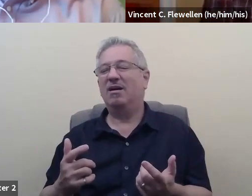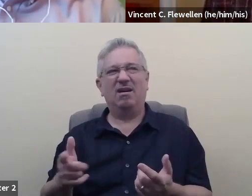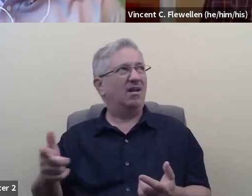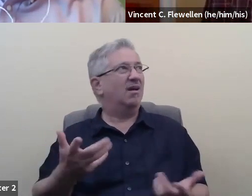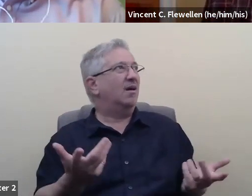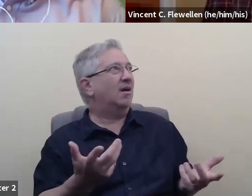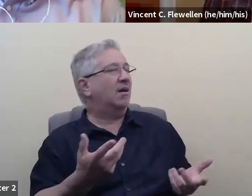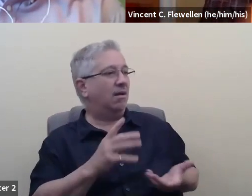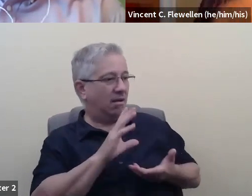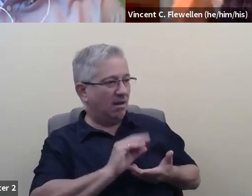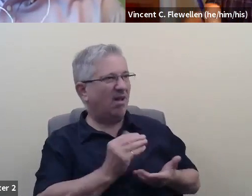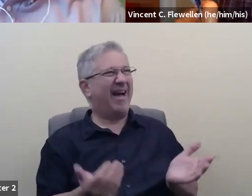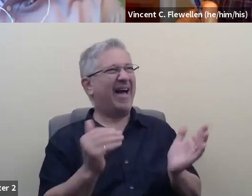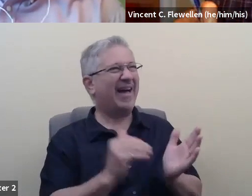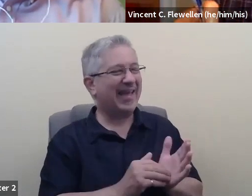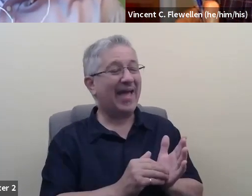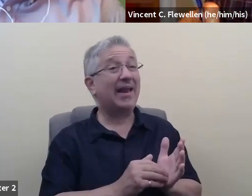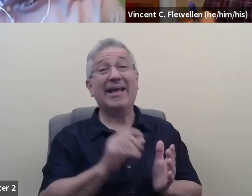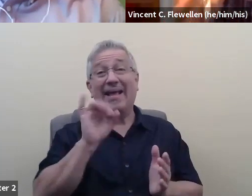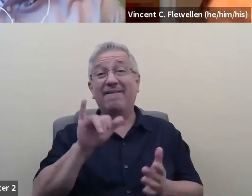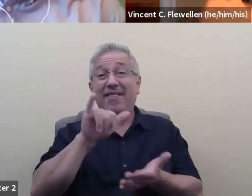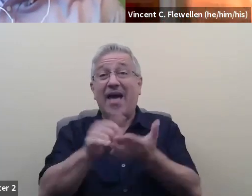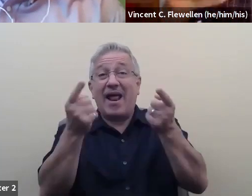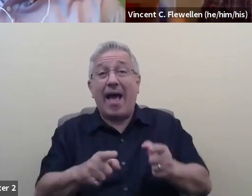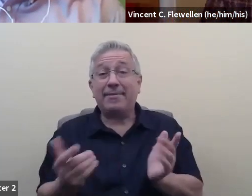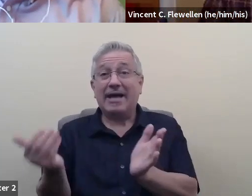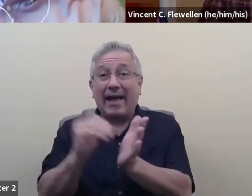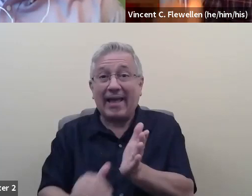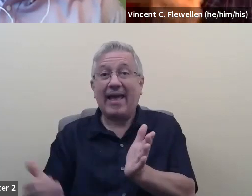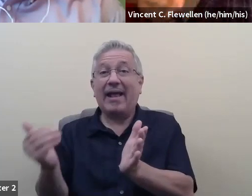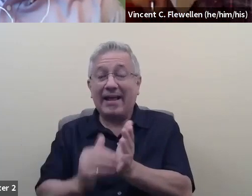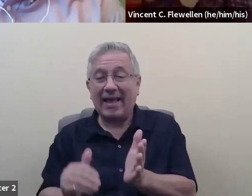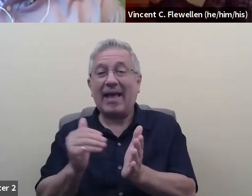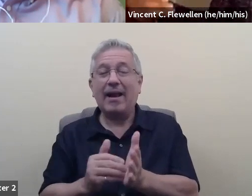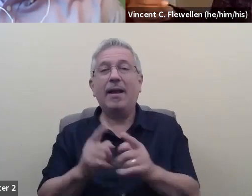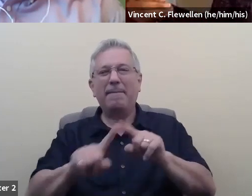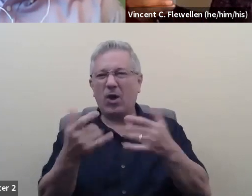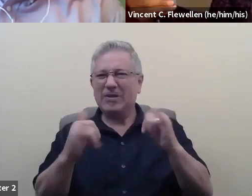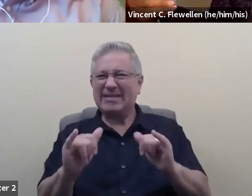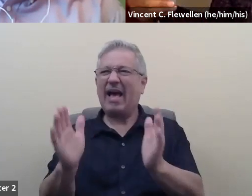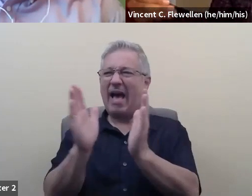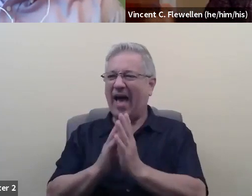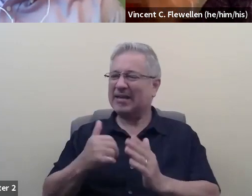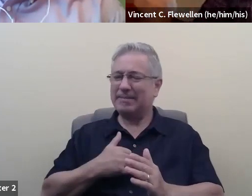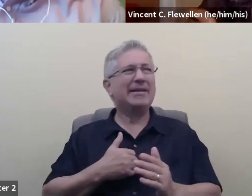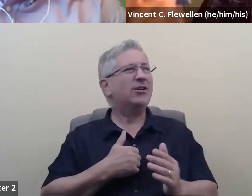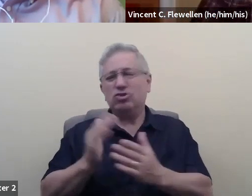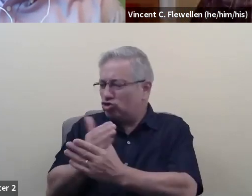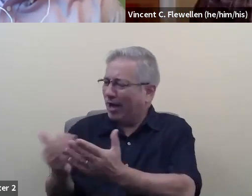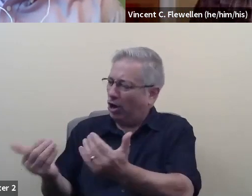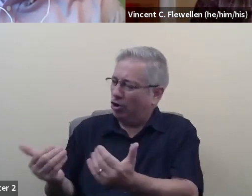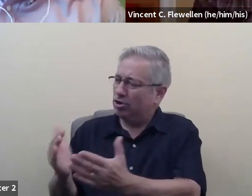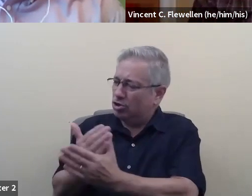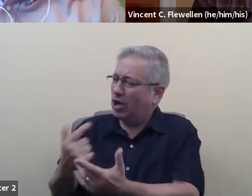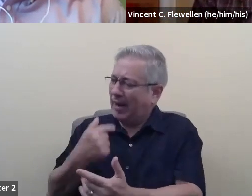experience that happened to me repeatedly, by the way, right? And I now share it and you now dismiss it, what makes you